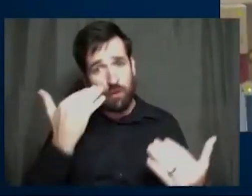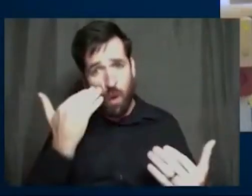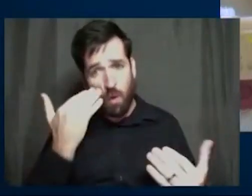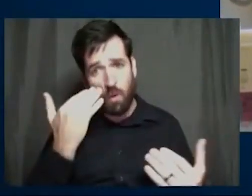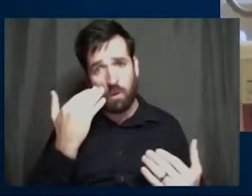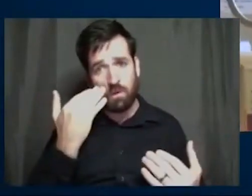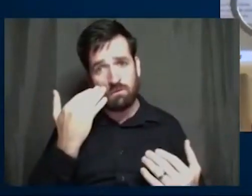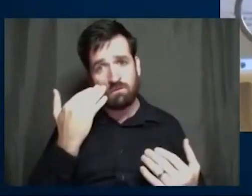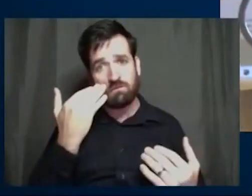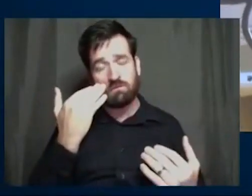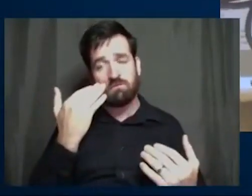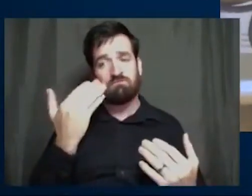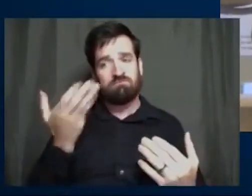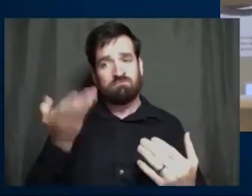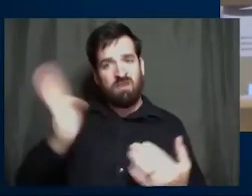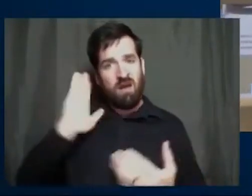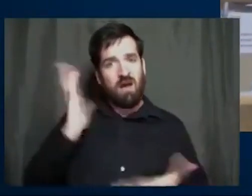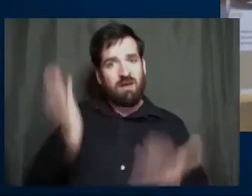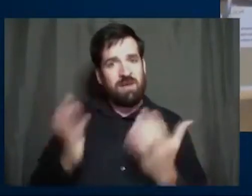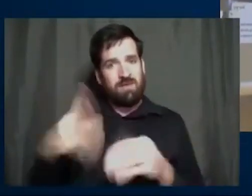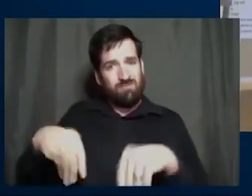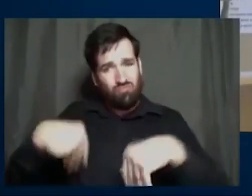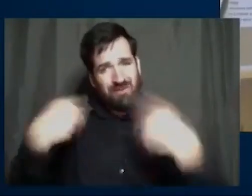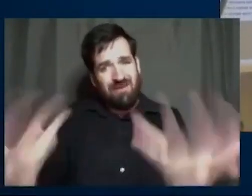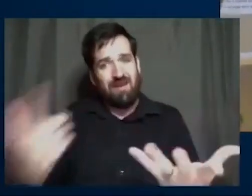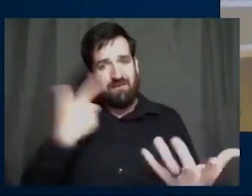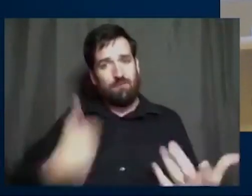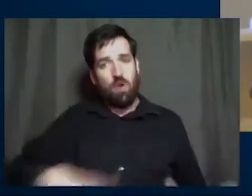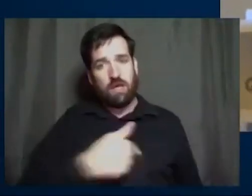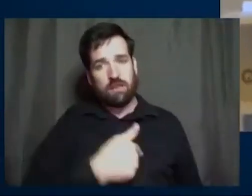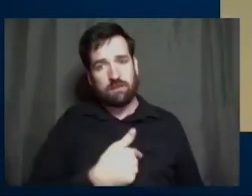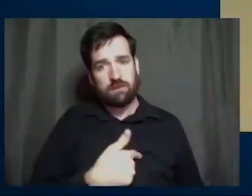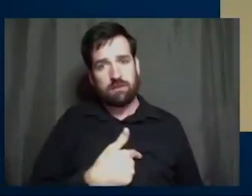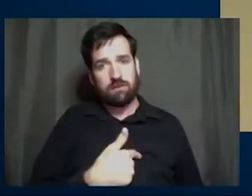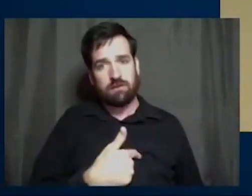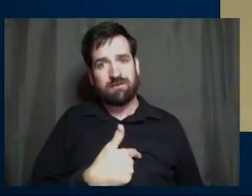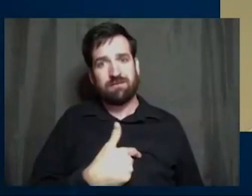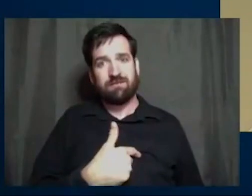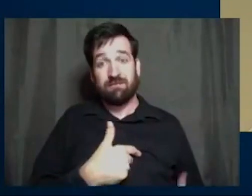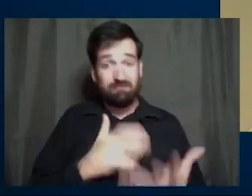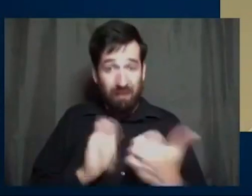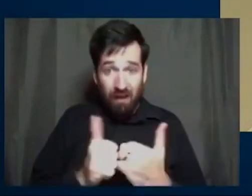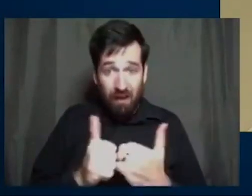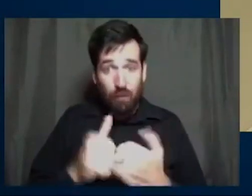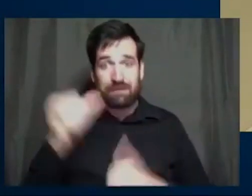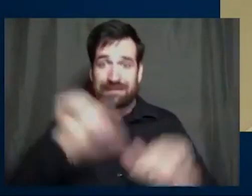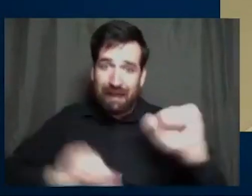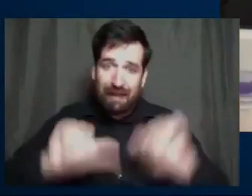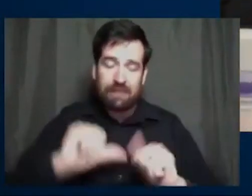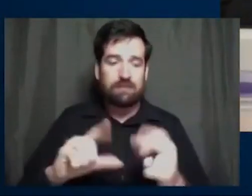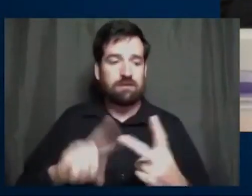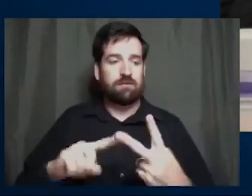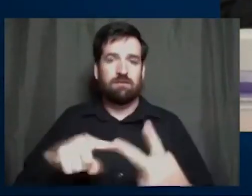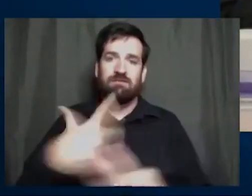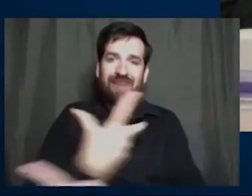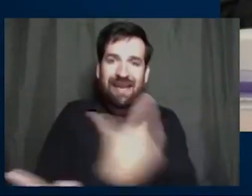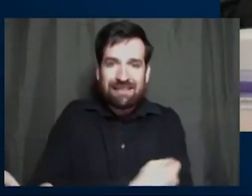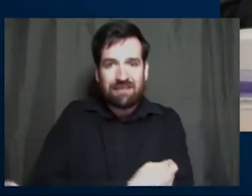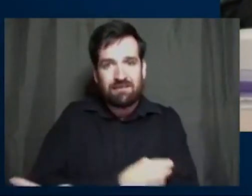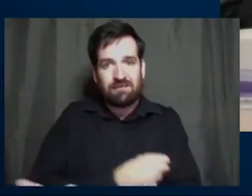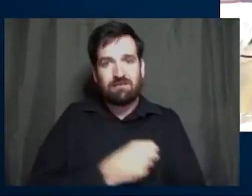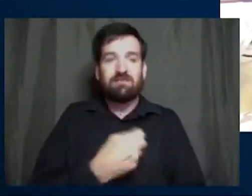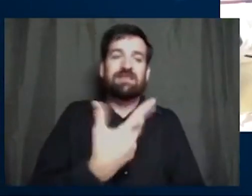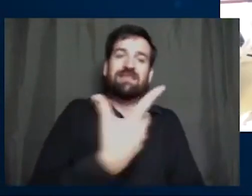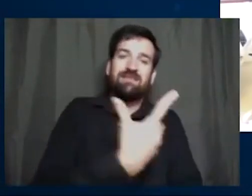ways that God may have provided for us through science, through vaccines. Science and faith can